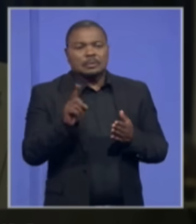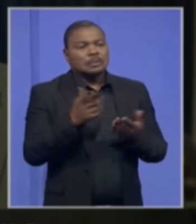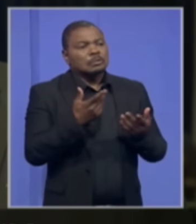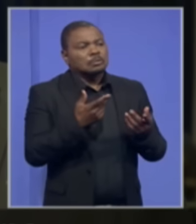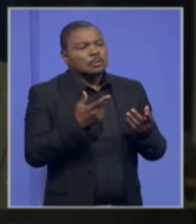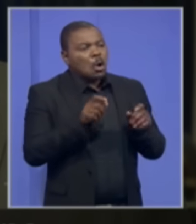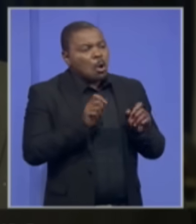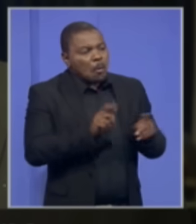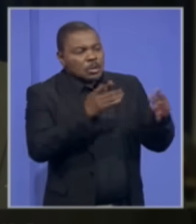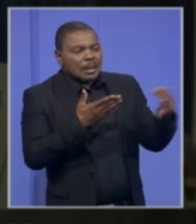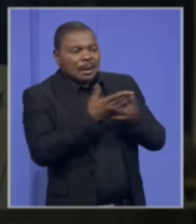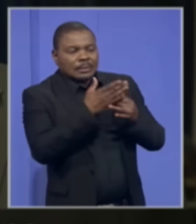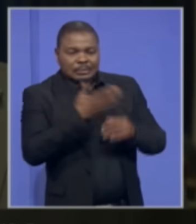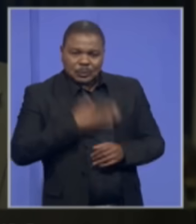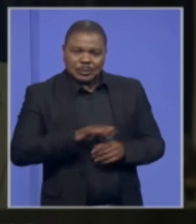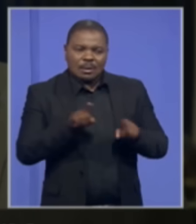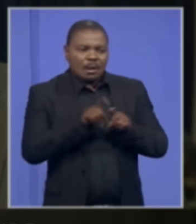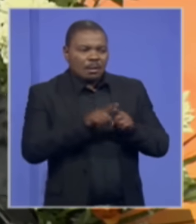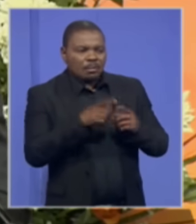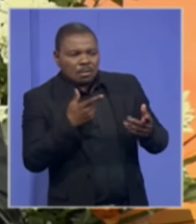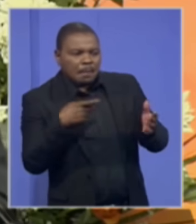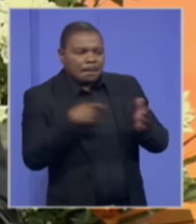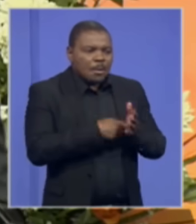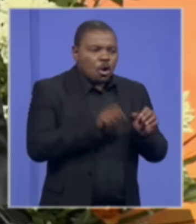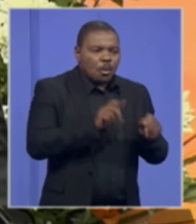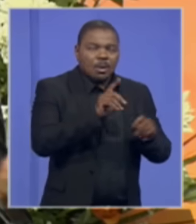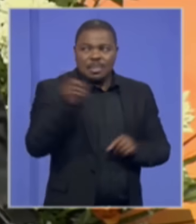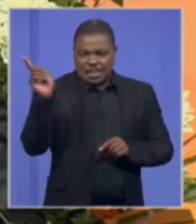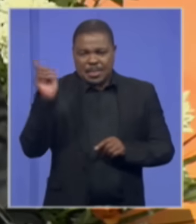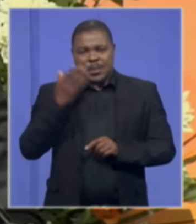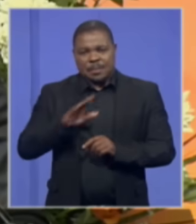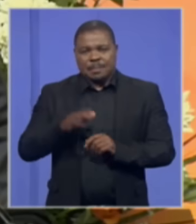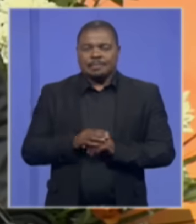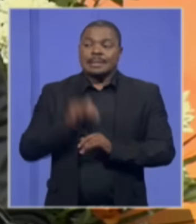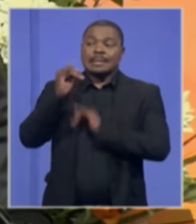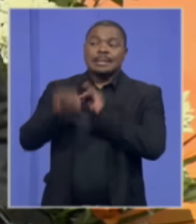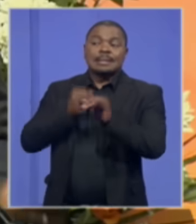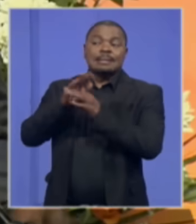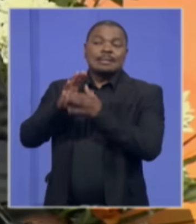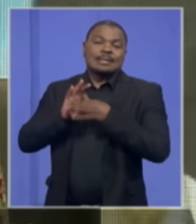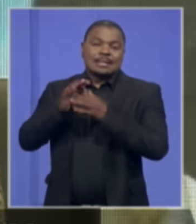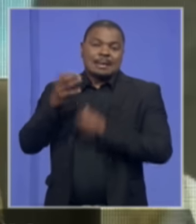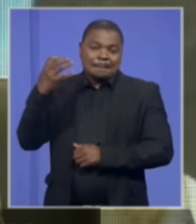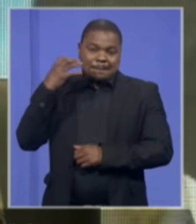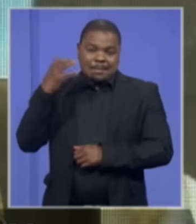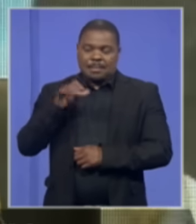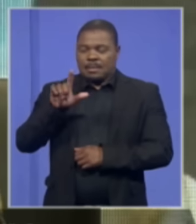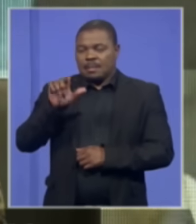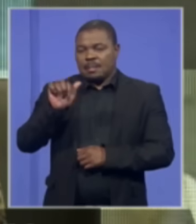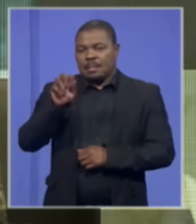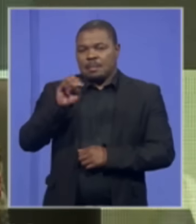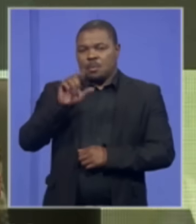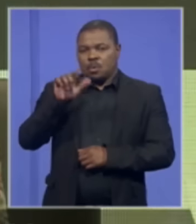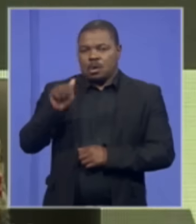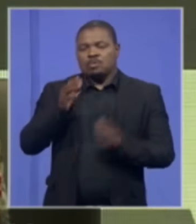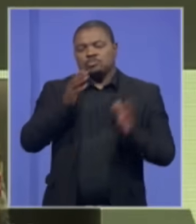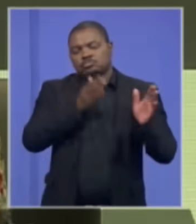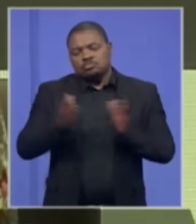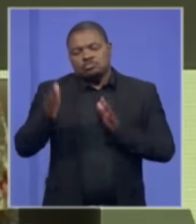to opportunities, procurement opportunities. Letona la dikamano tsa matjhaba Ronald Lamola le buile ka ditlhophiso tsa seboka